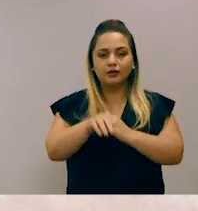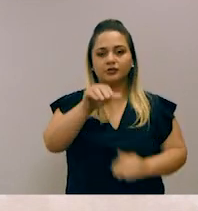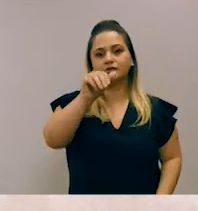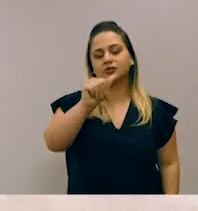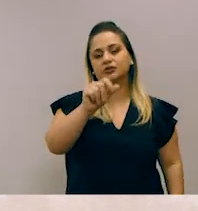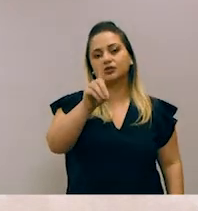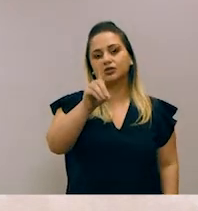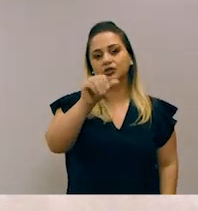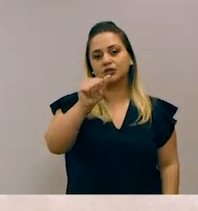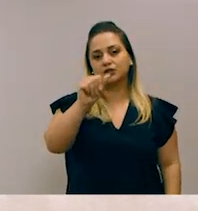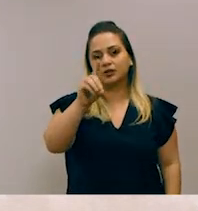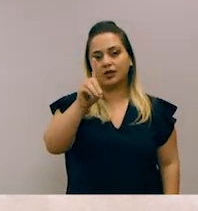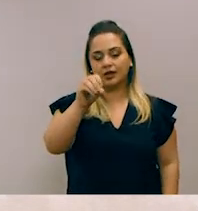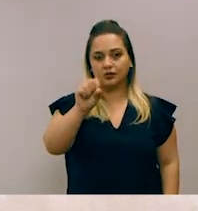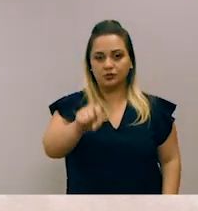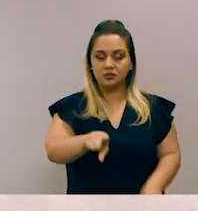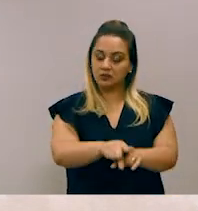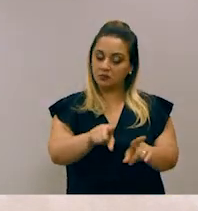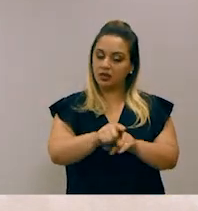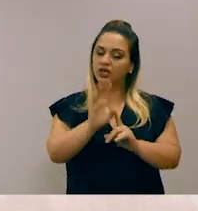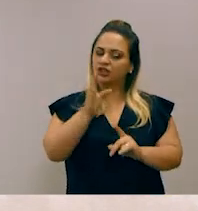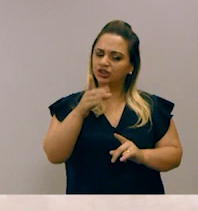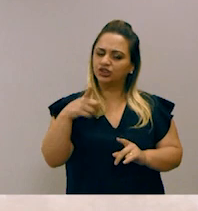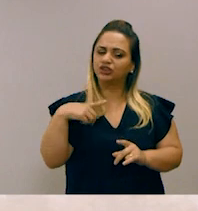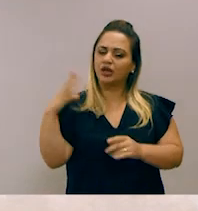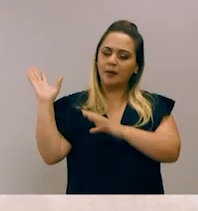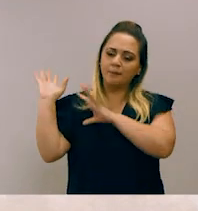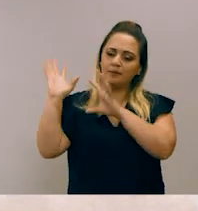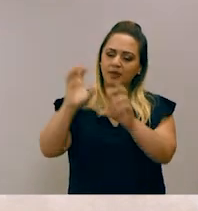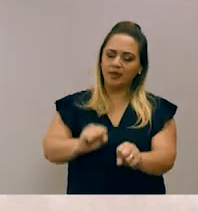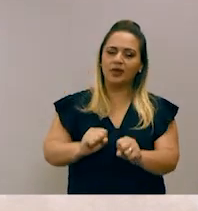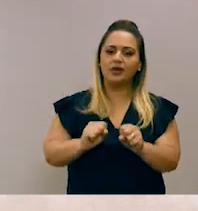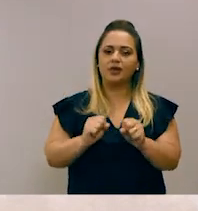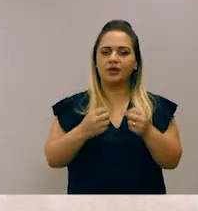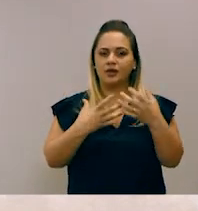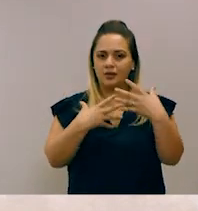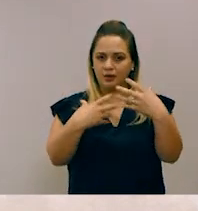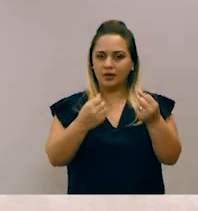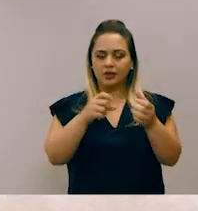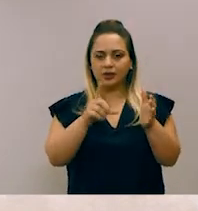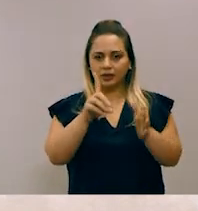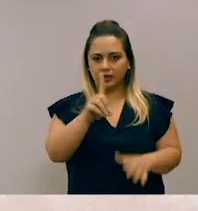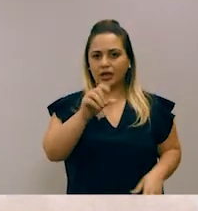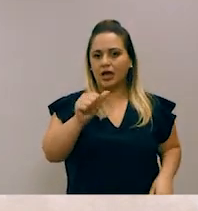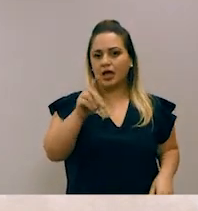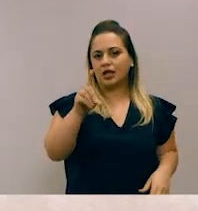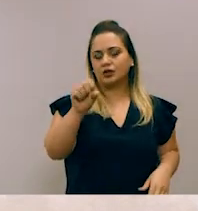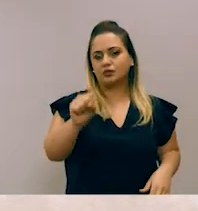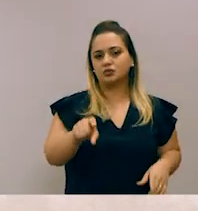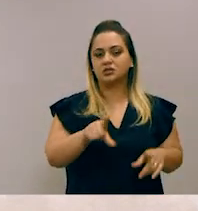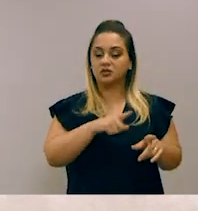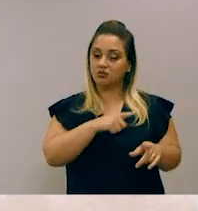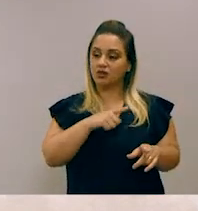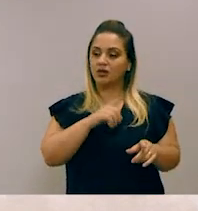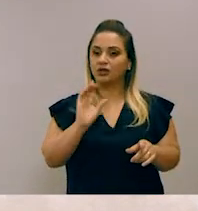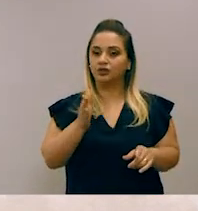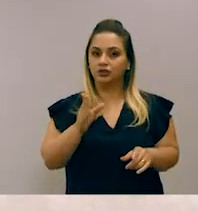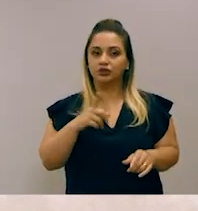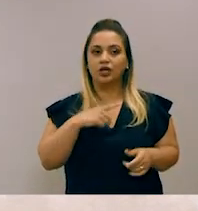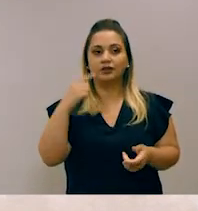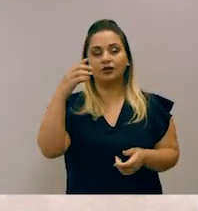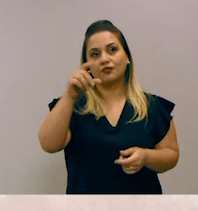analysis that is developed by existing data of document classification. It is machine